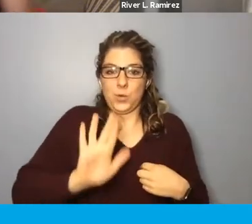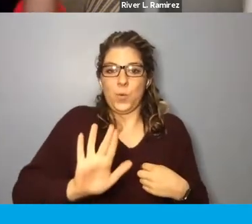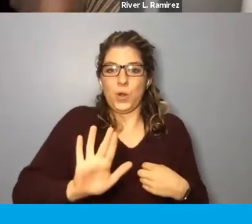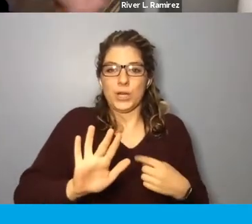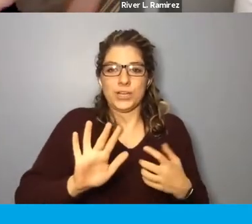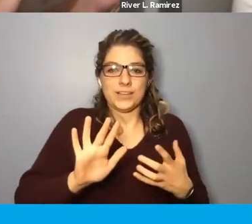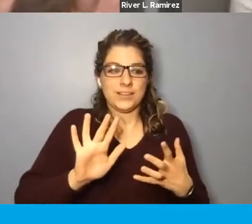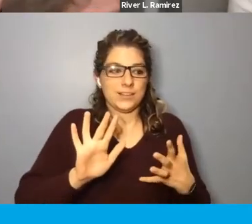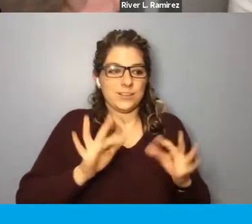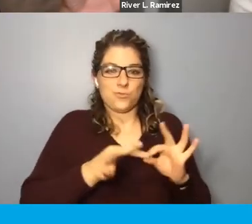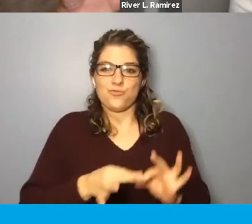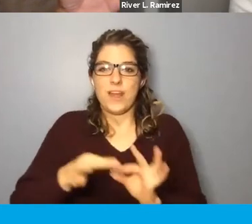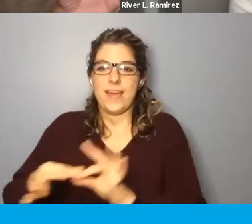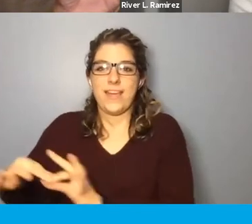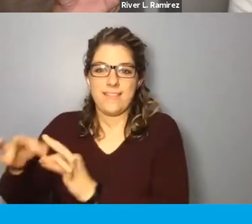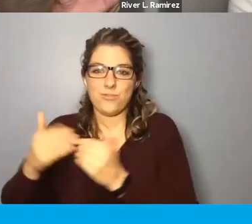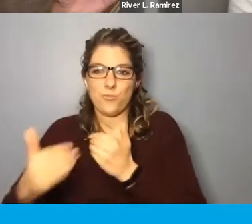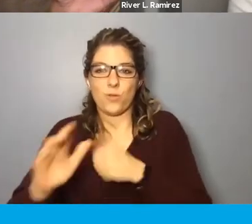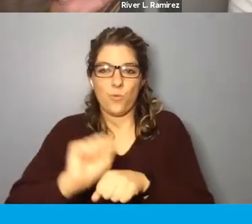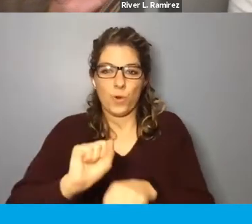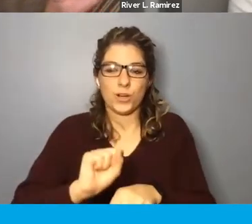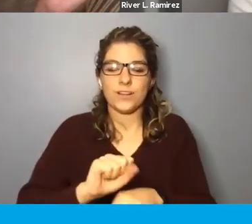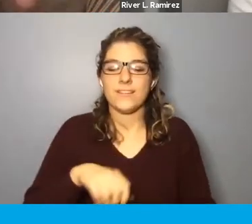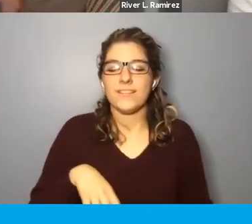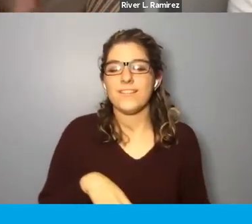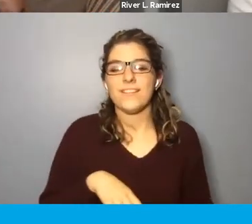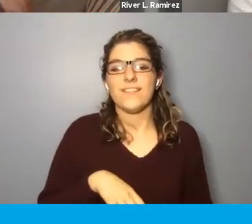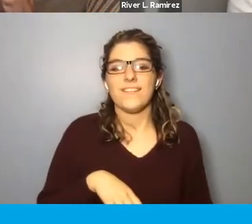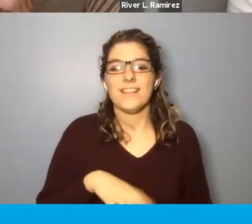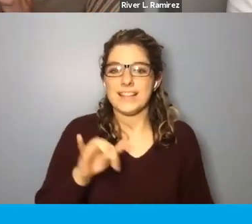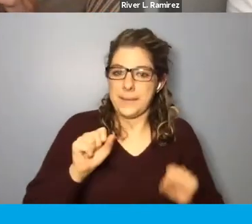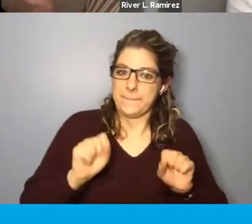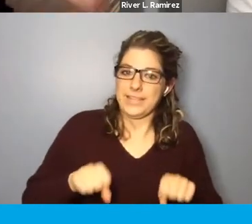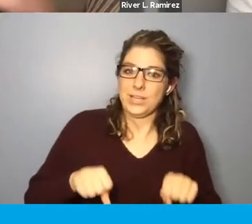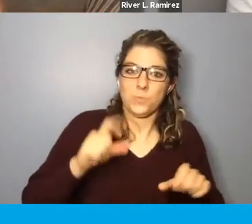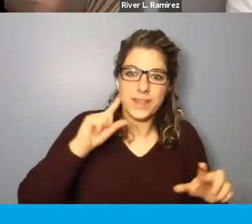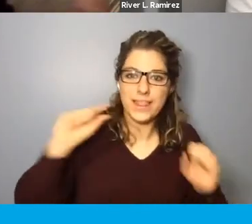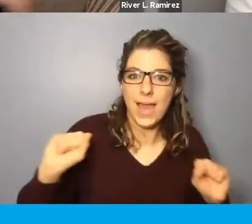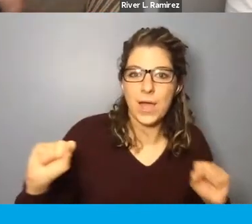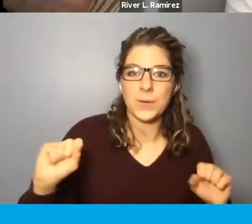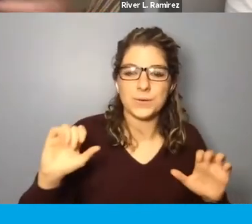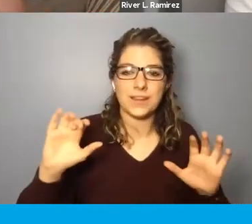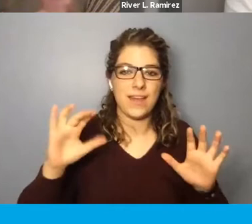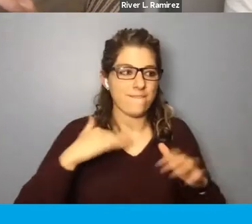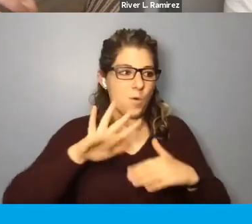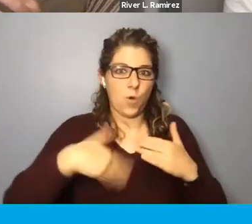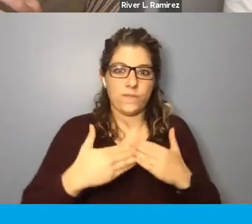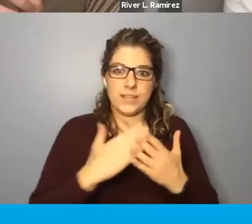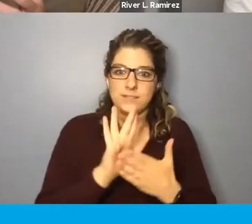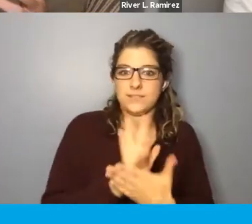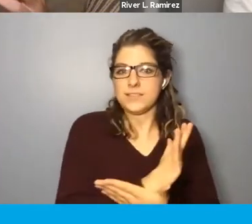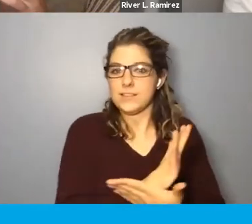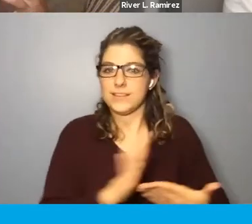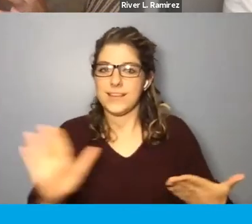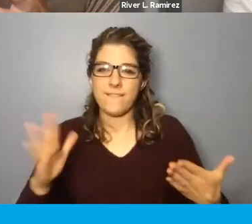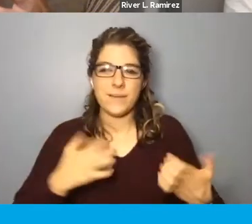like threads throughout your work. Mm-hmm. and like the ability to be loud and to be able to have all this range of emotion.